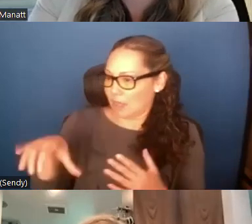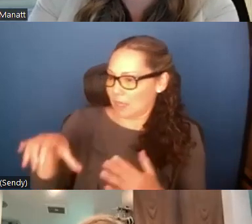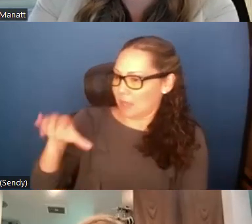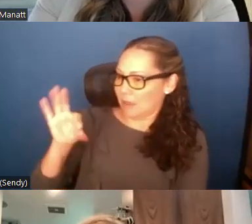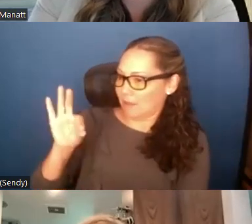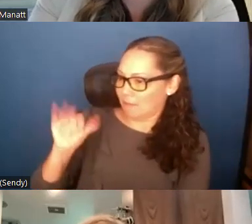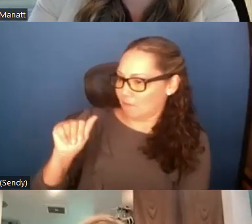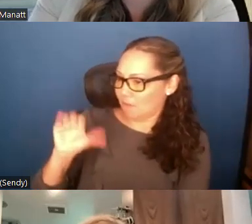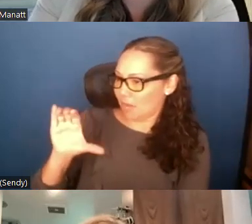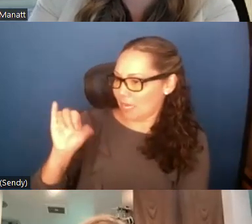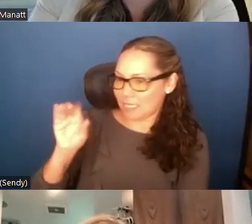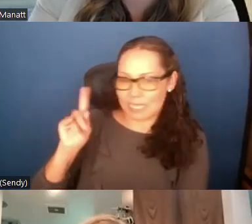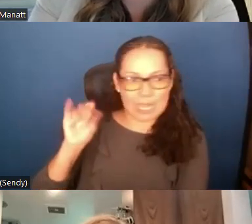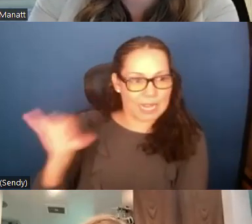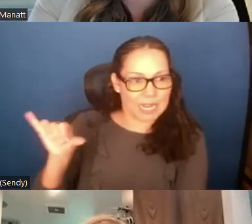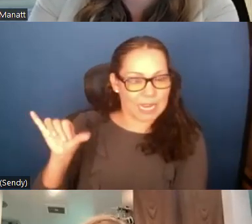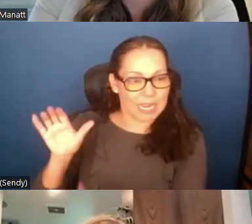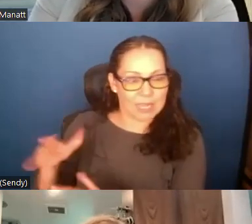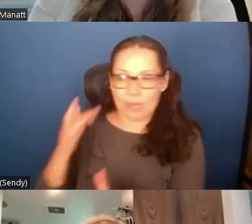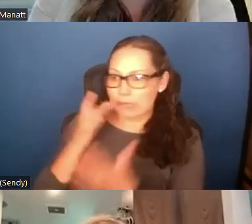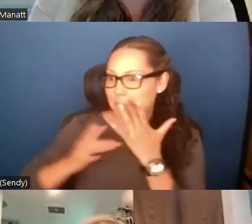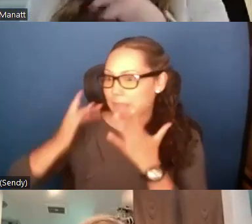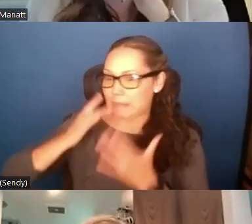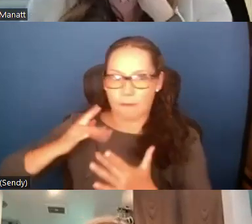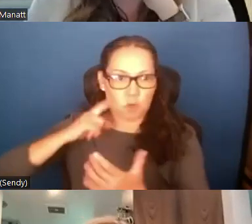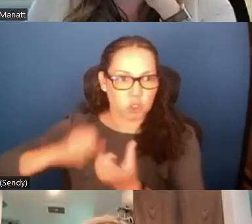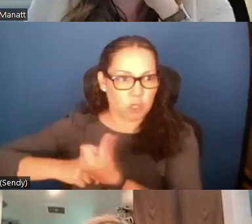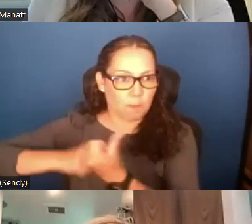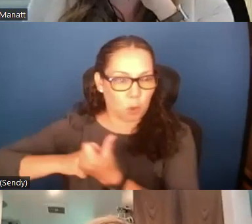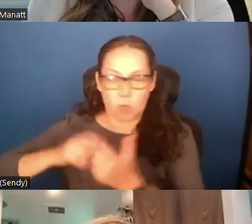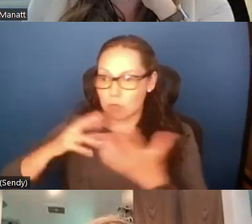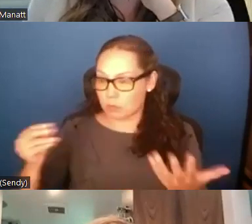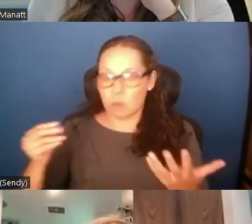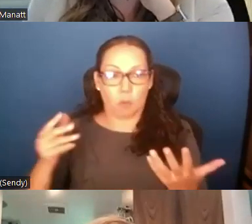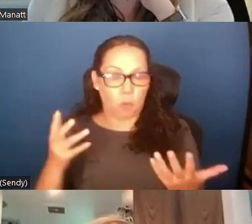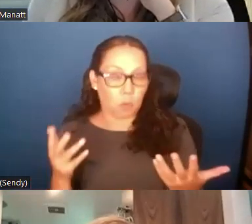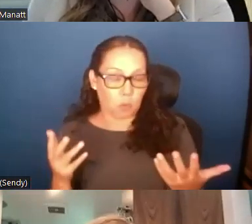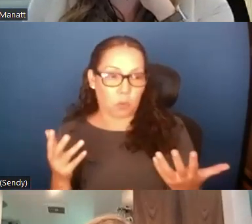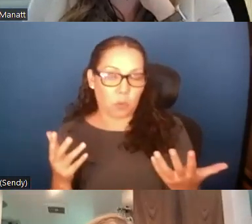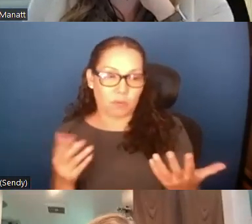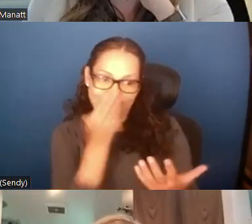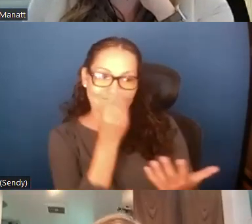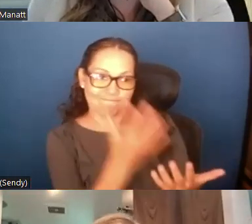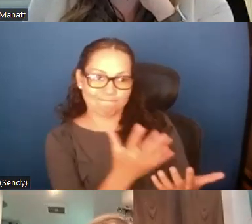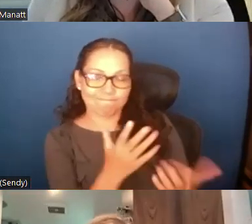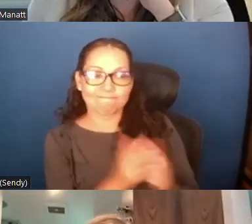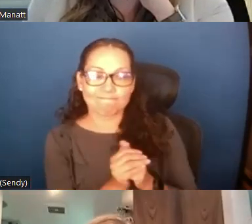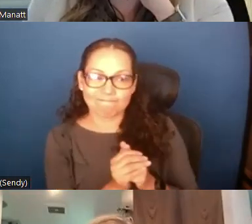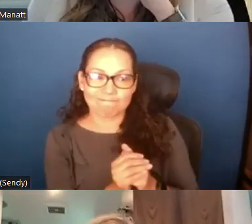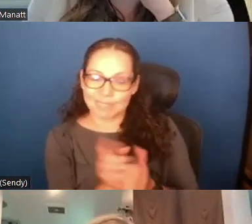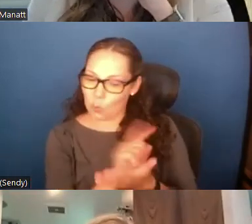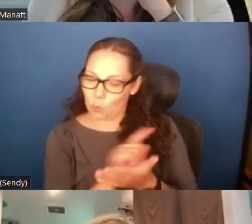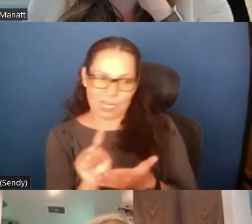going to already be strapped for support. So I'm just putting it out there that even a week is